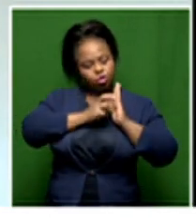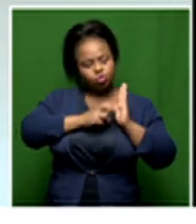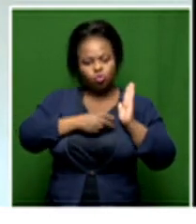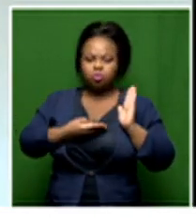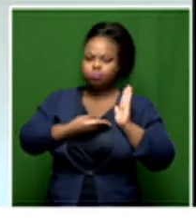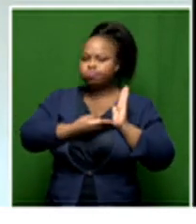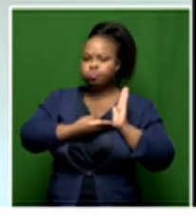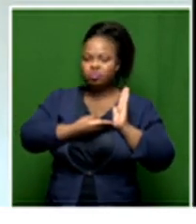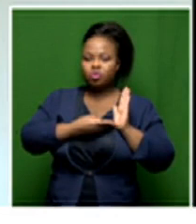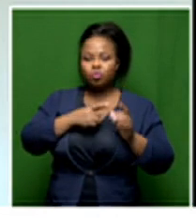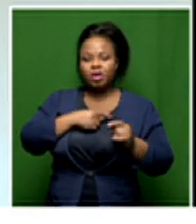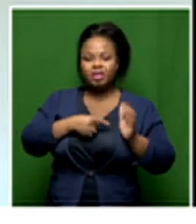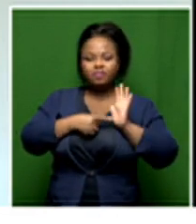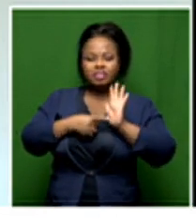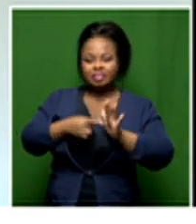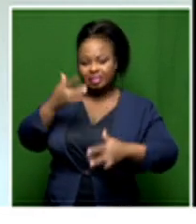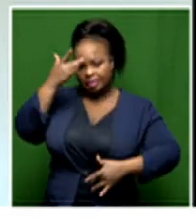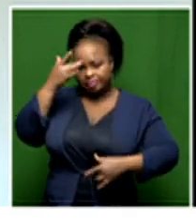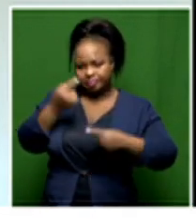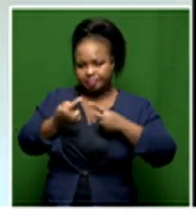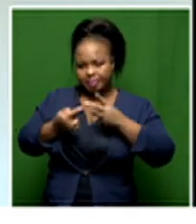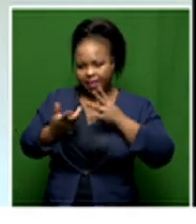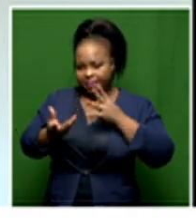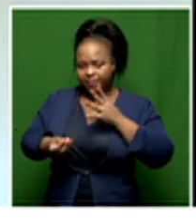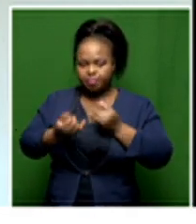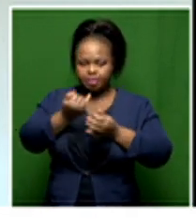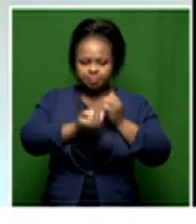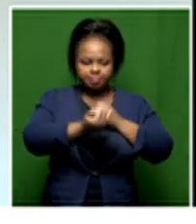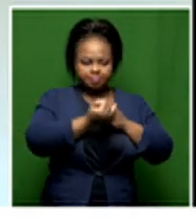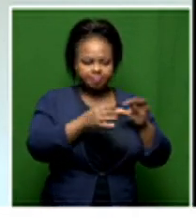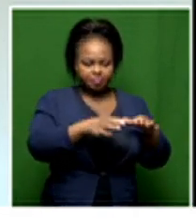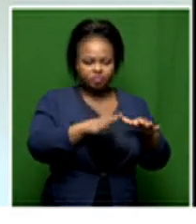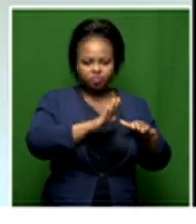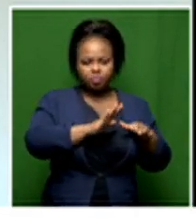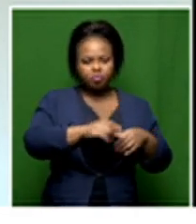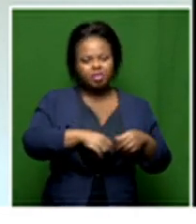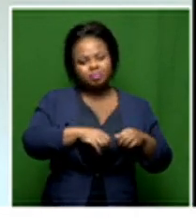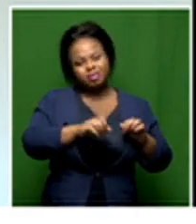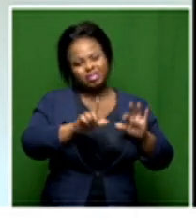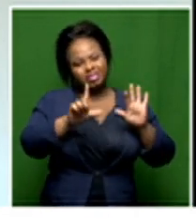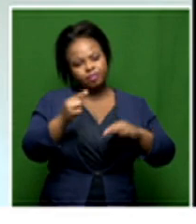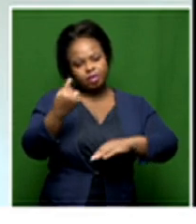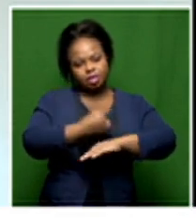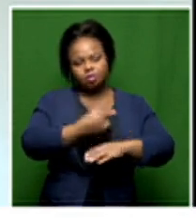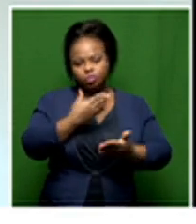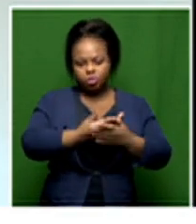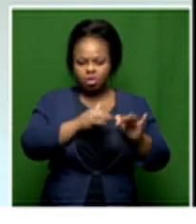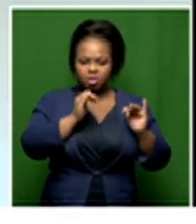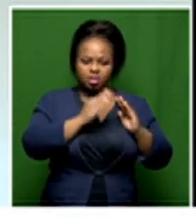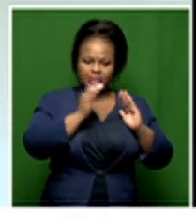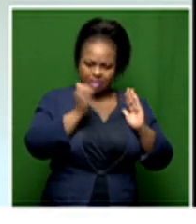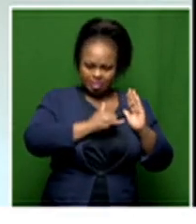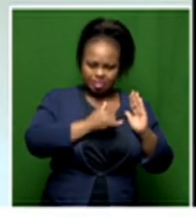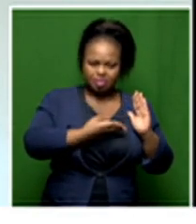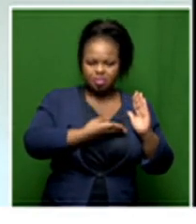regulations. If there's symptoms, you have to isolate. It's moved from 10 days to 7 days now. But where it